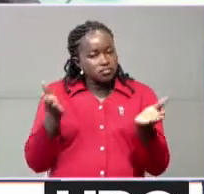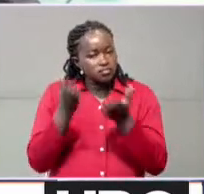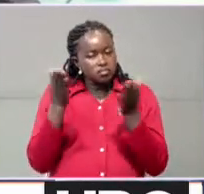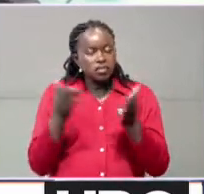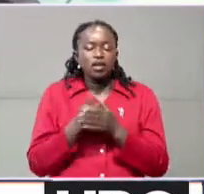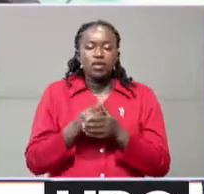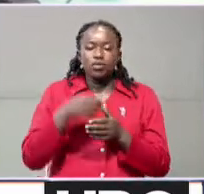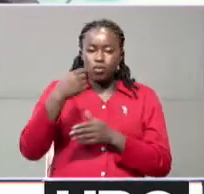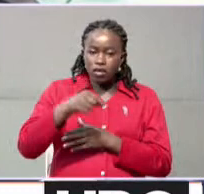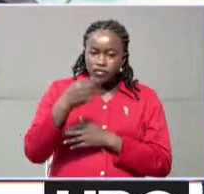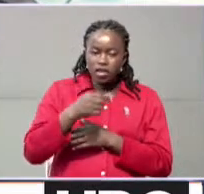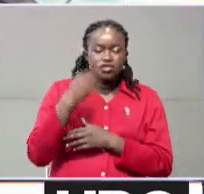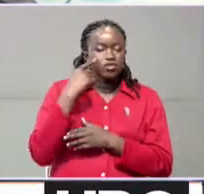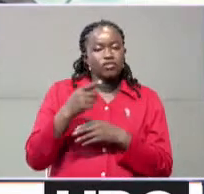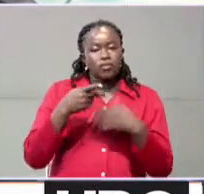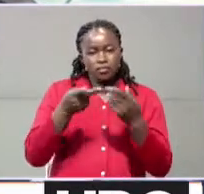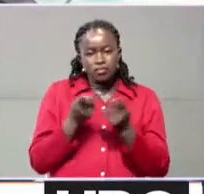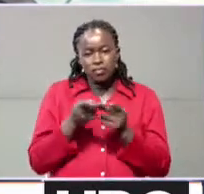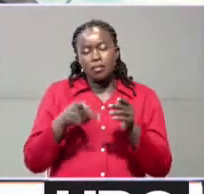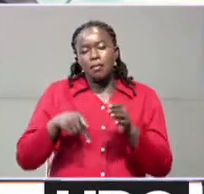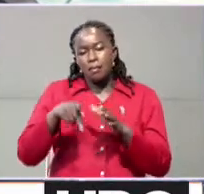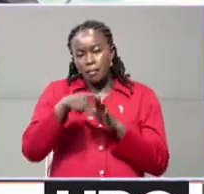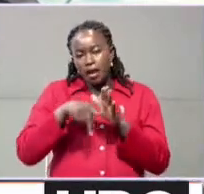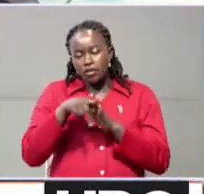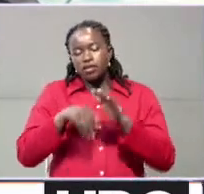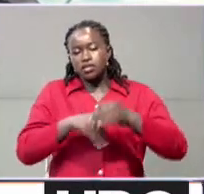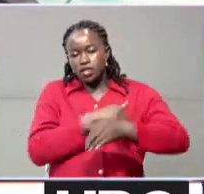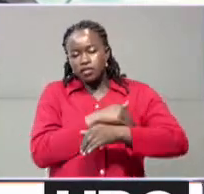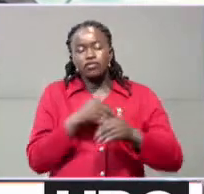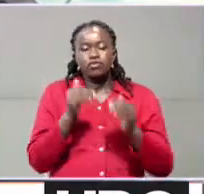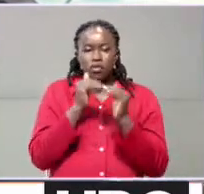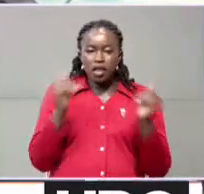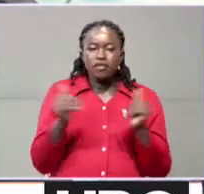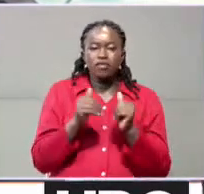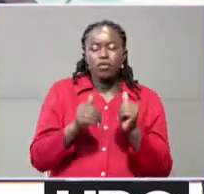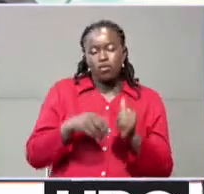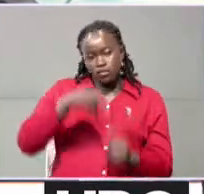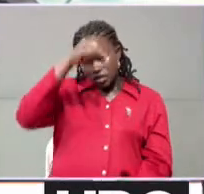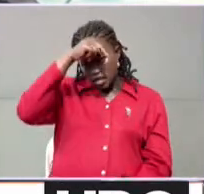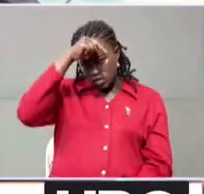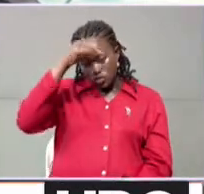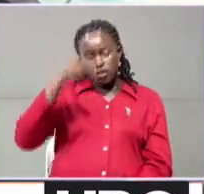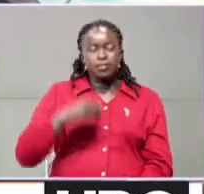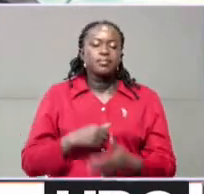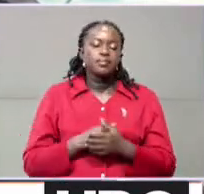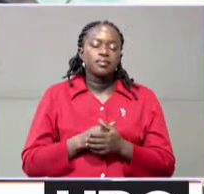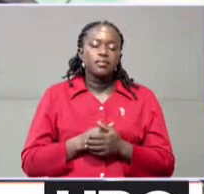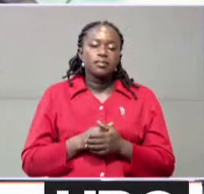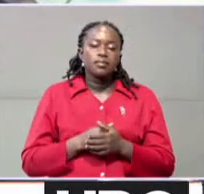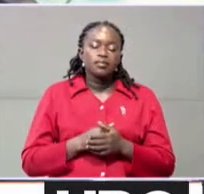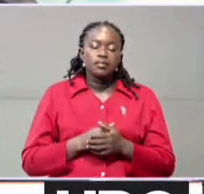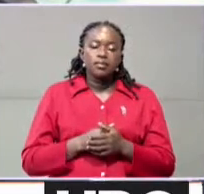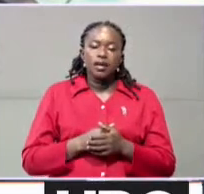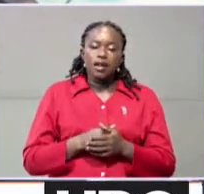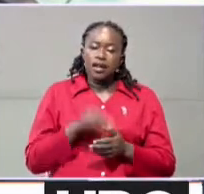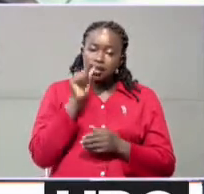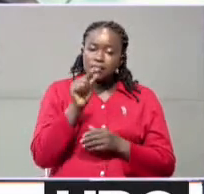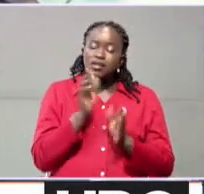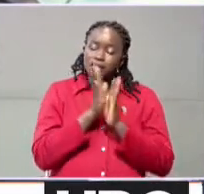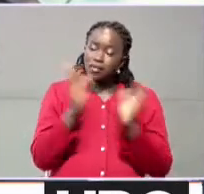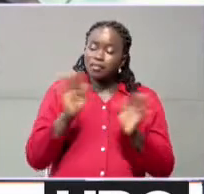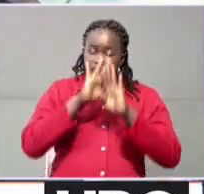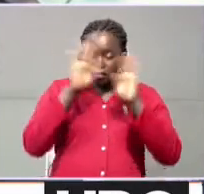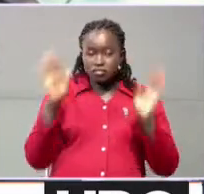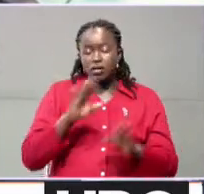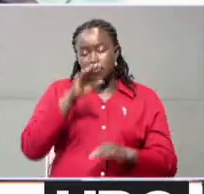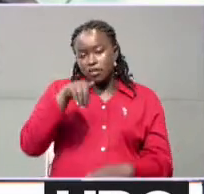qualifications for the position of the paris chief to a level of degree holder number four limited public awareness of the paris